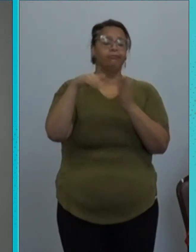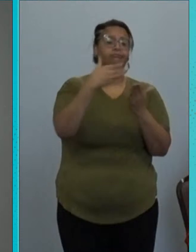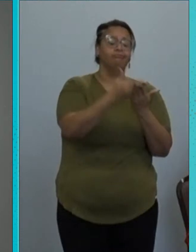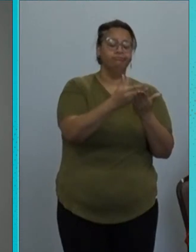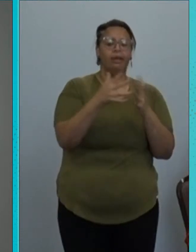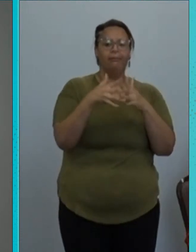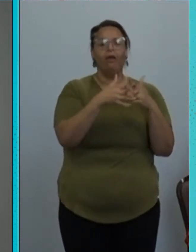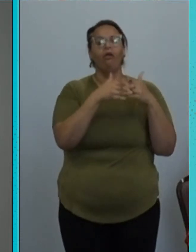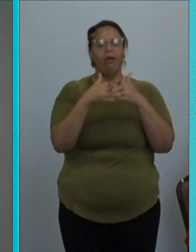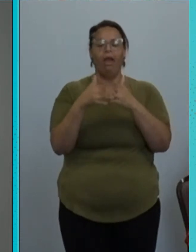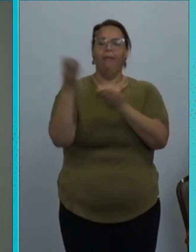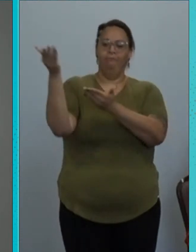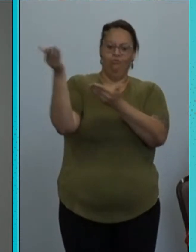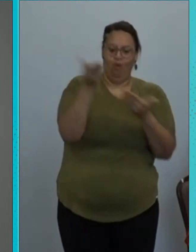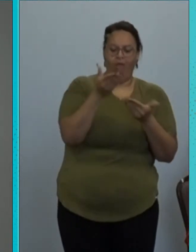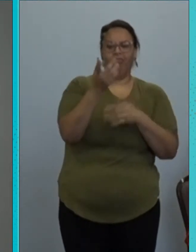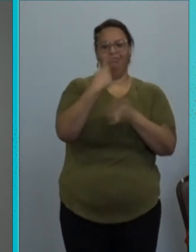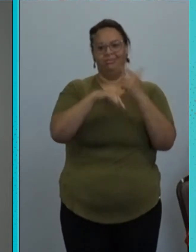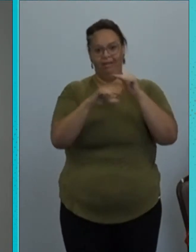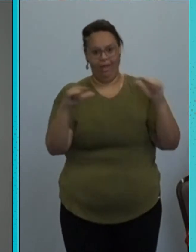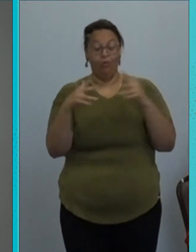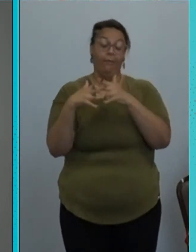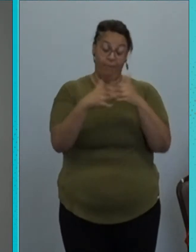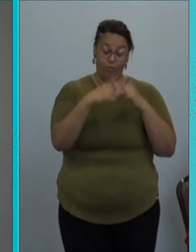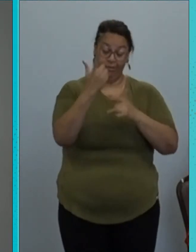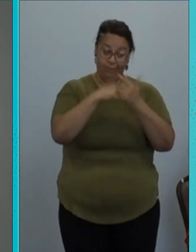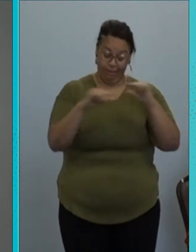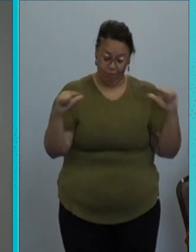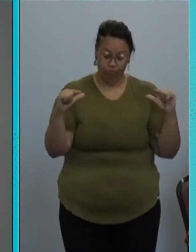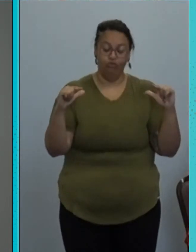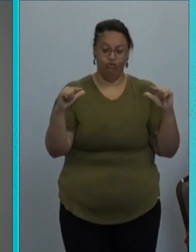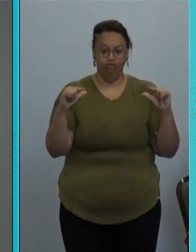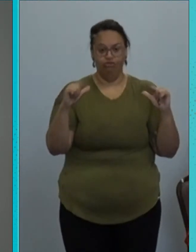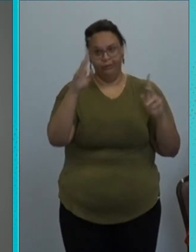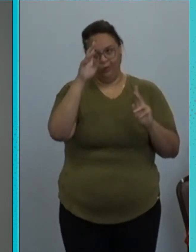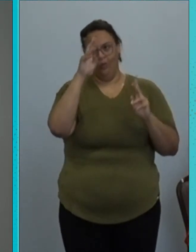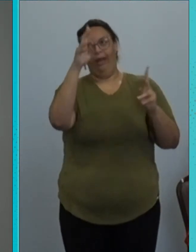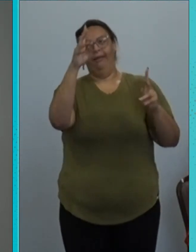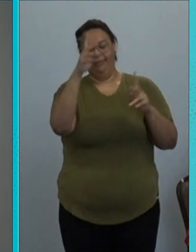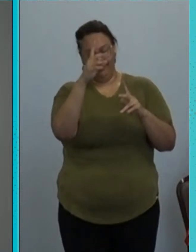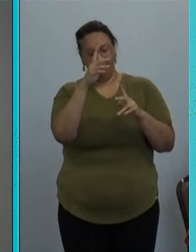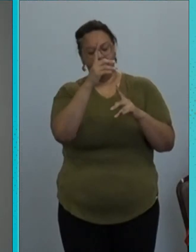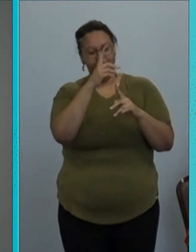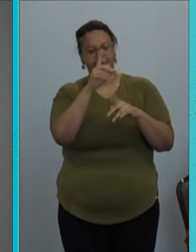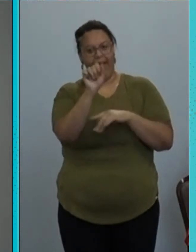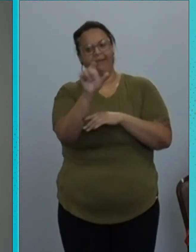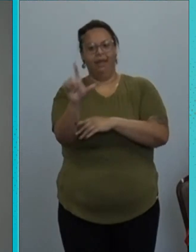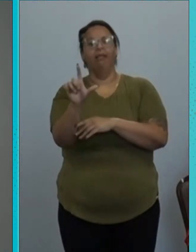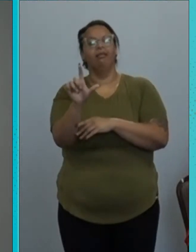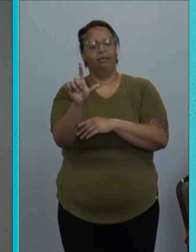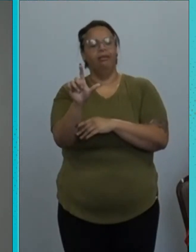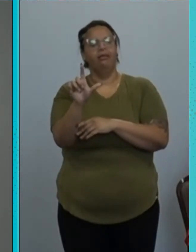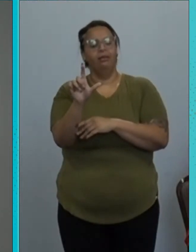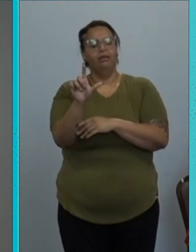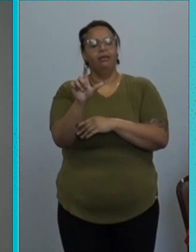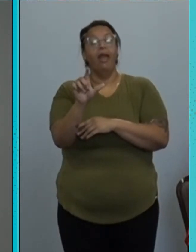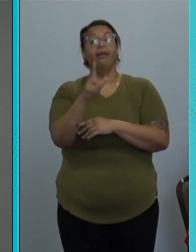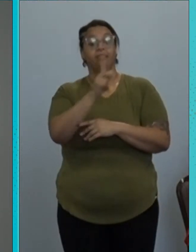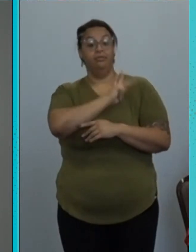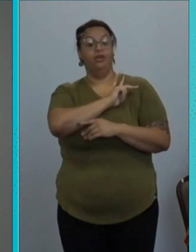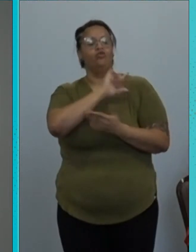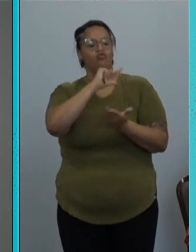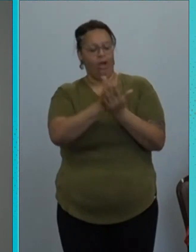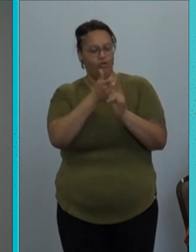brought sign language, American Sign Language, created American Sign Language, and Cave graduated from